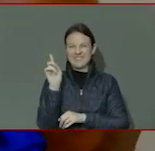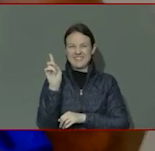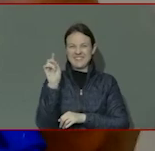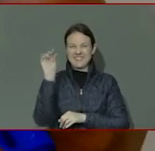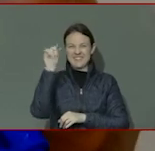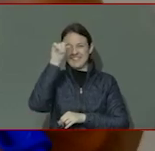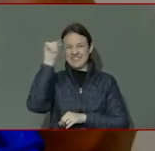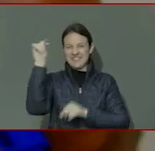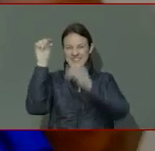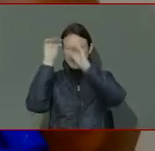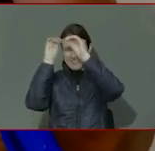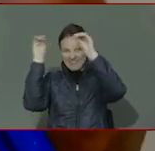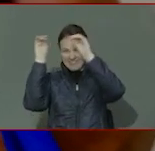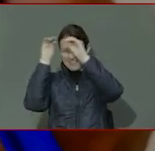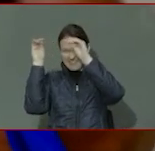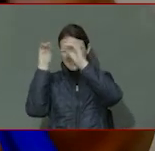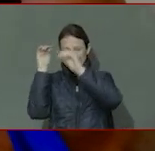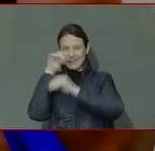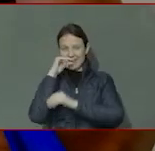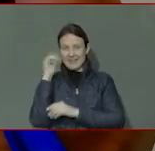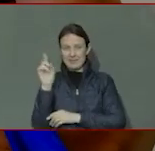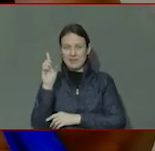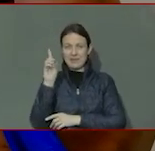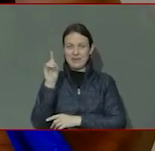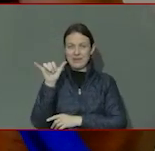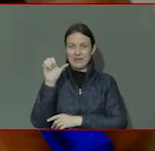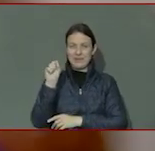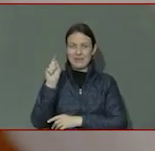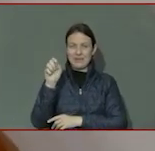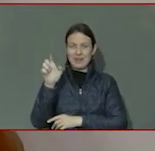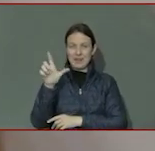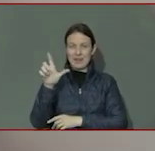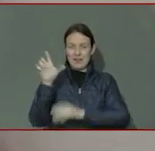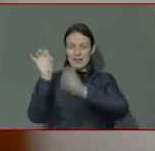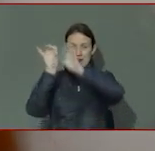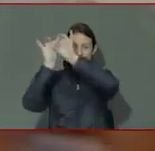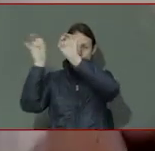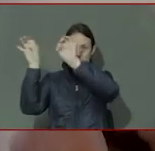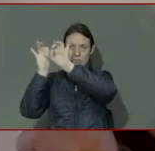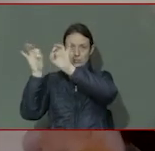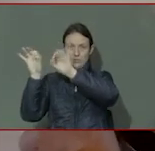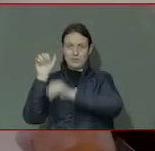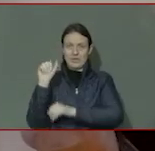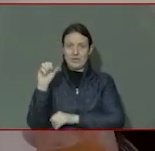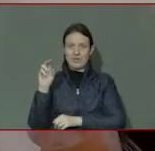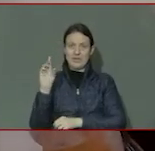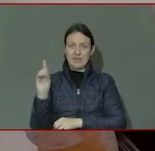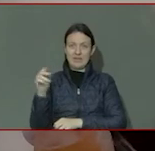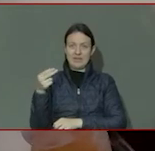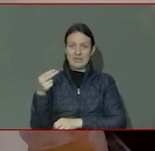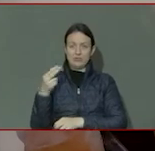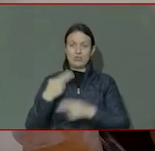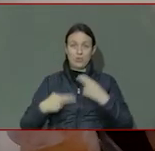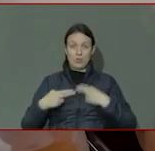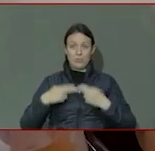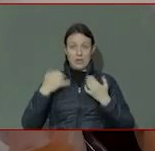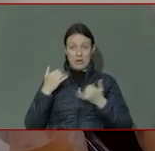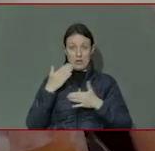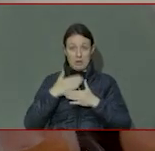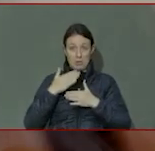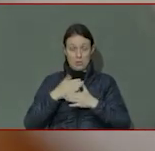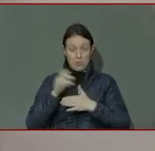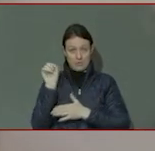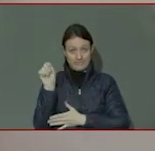here? The distal tubes. Now this is where ADH will come and do its job. Where